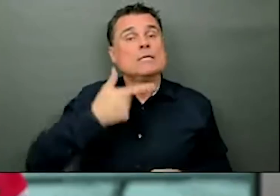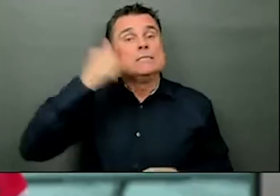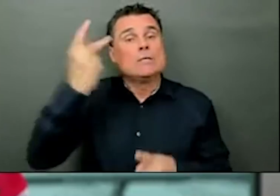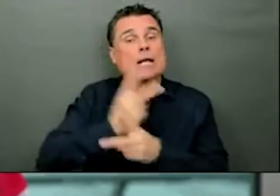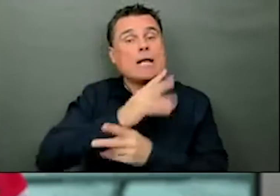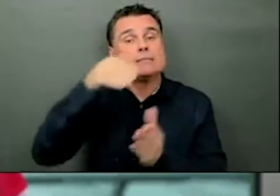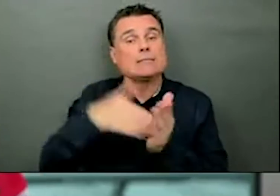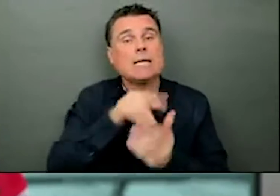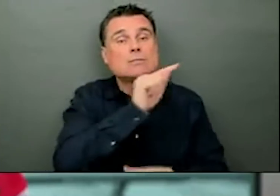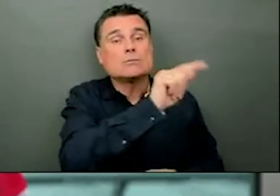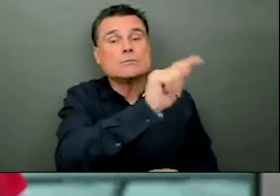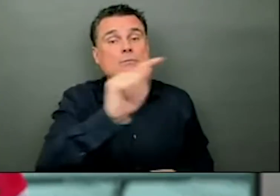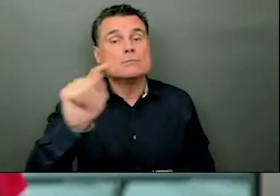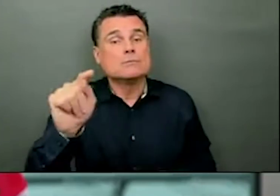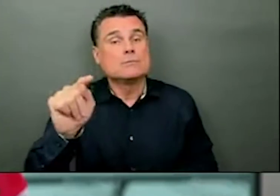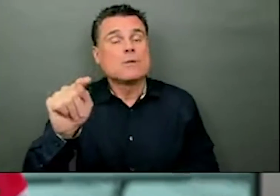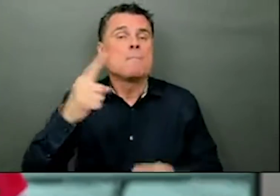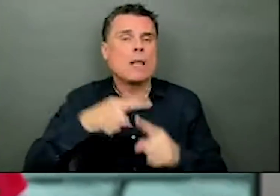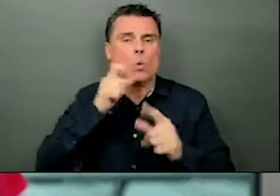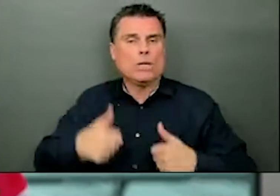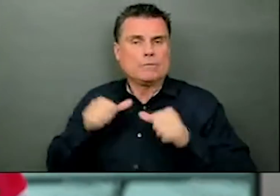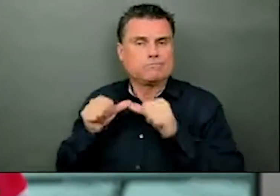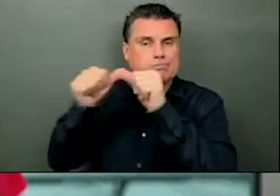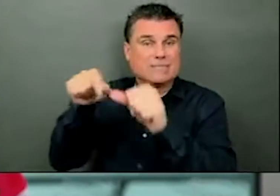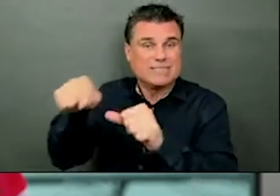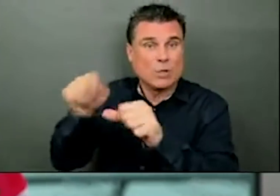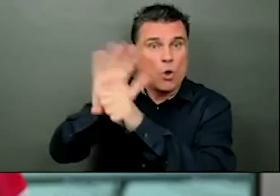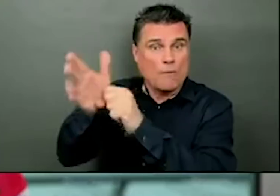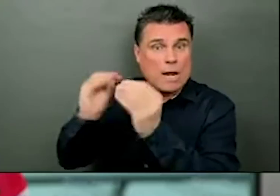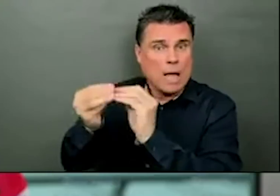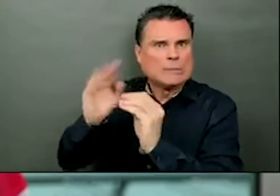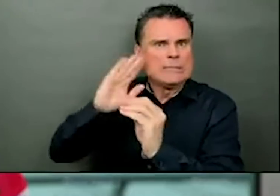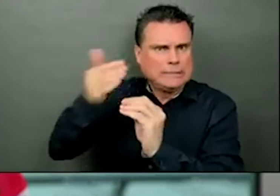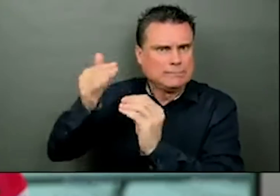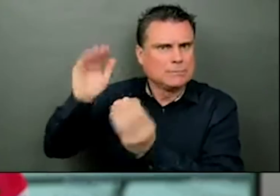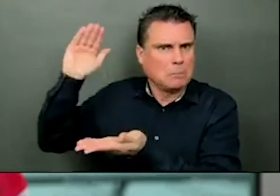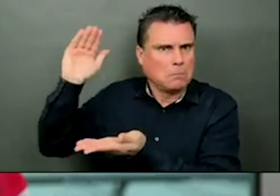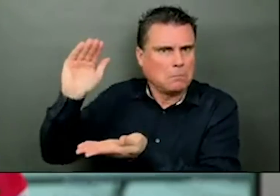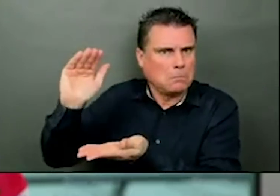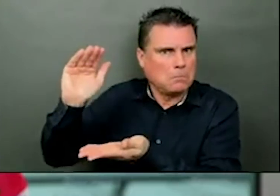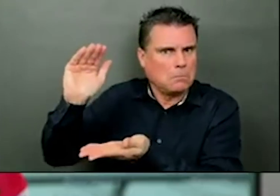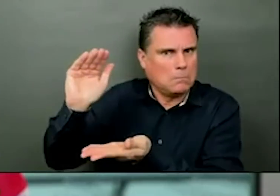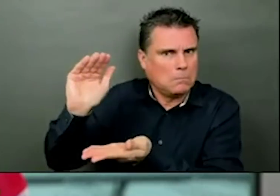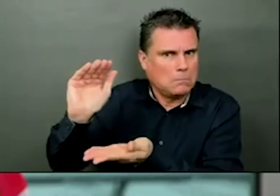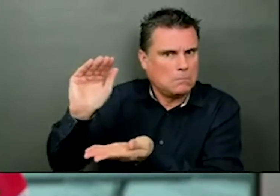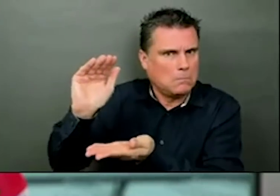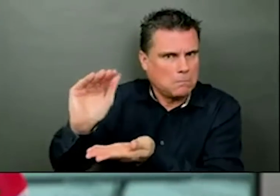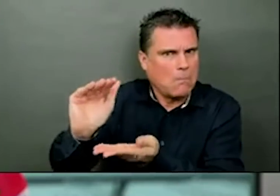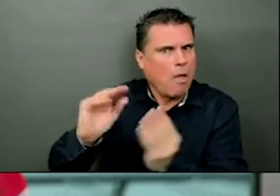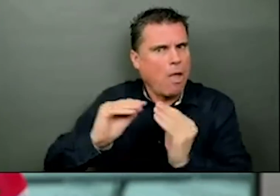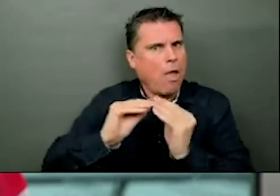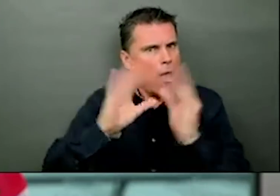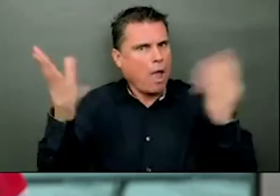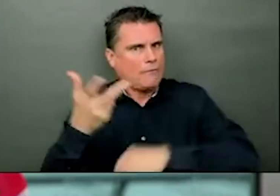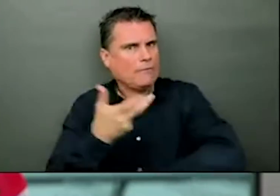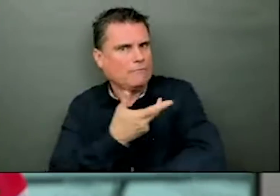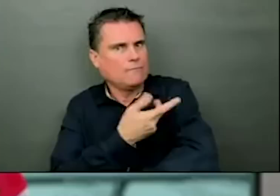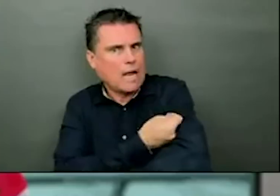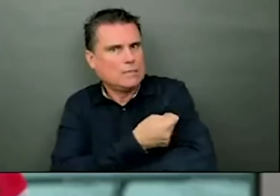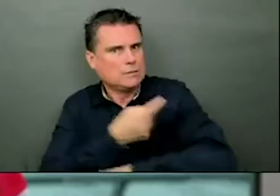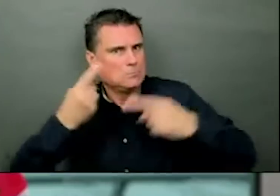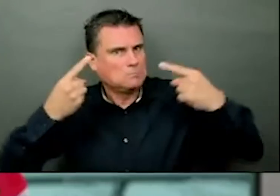care and assisted living facilities as immunization has rolled out. And this is clear evidence of the effectiveness